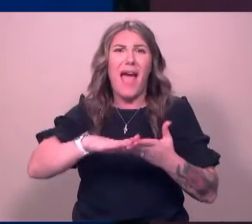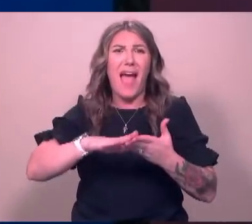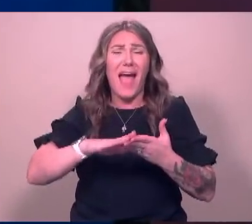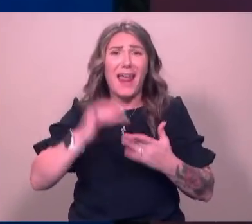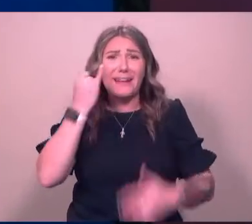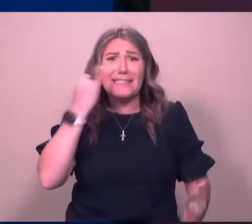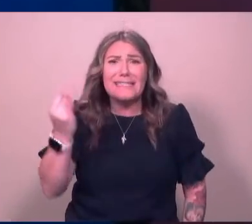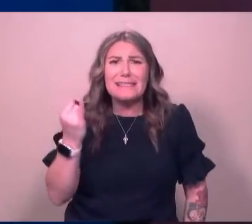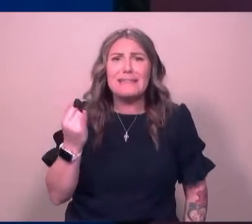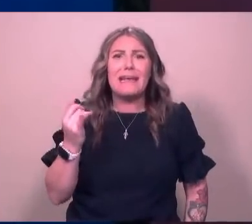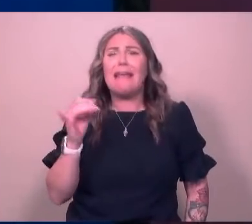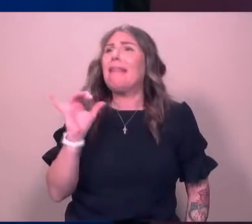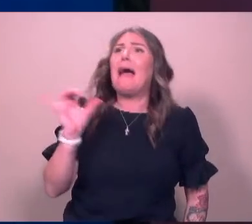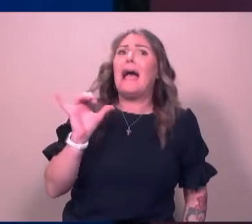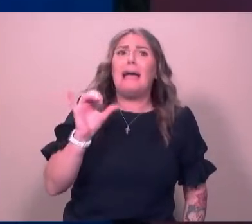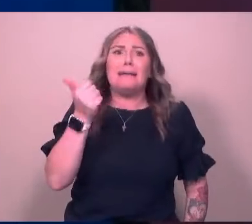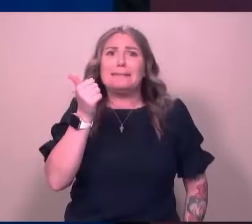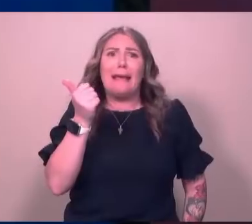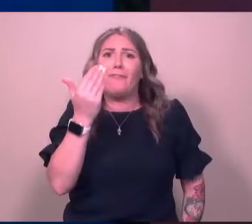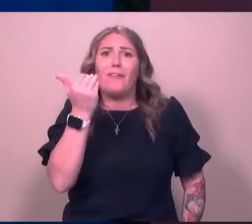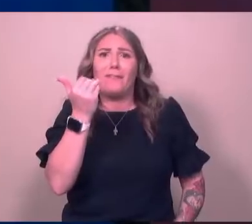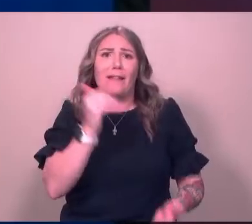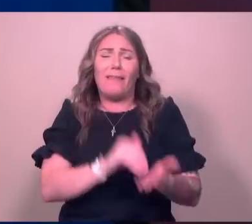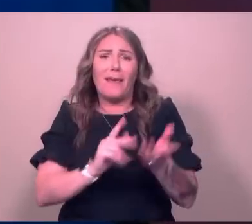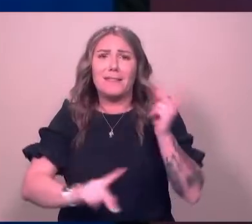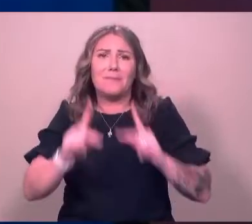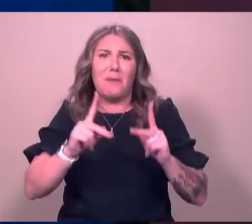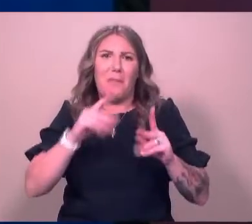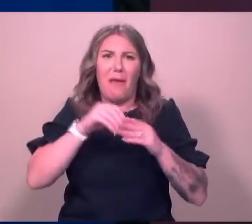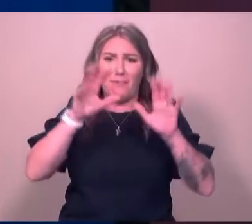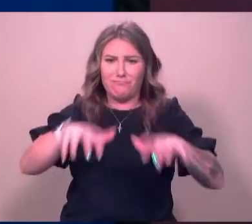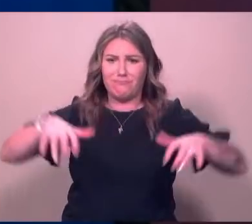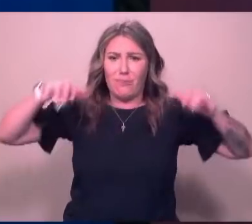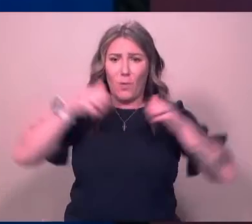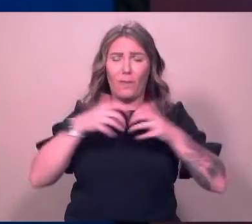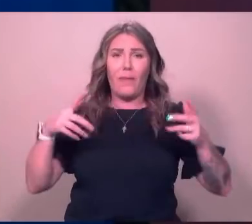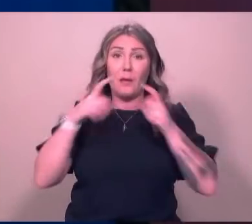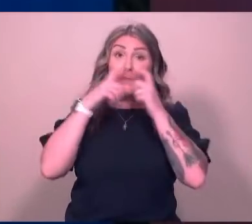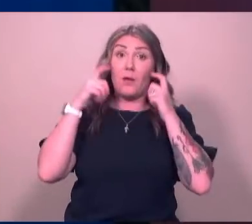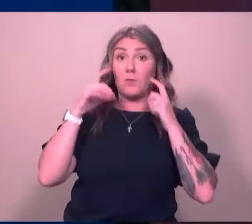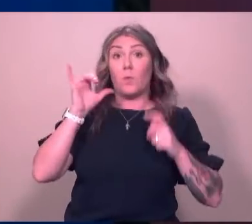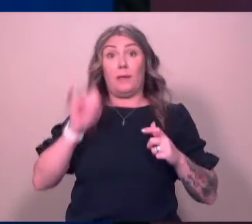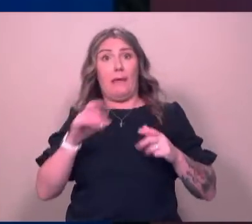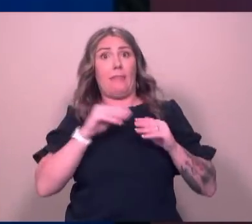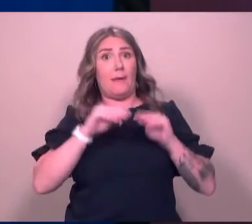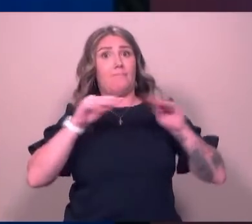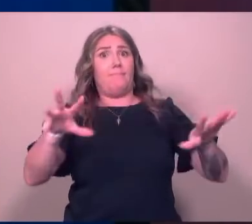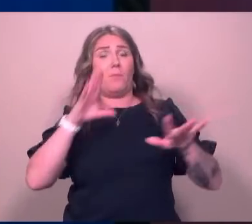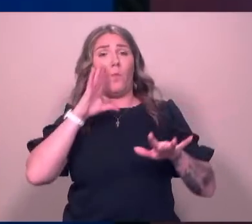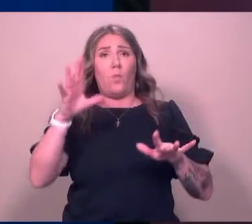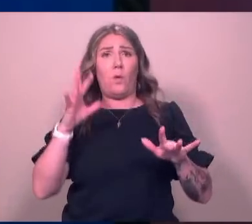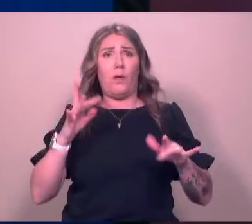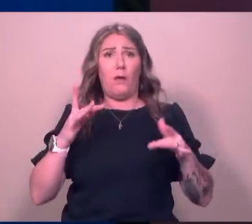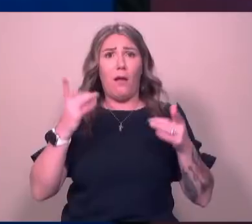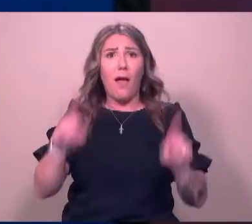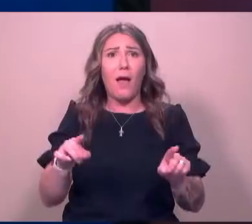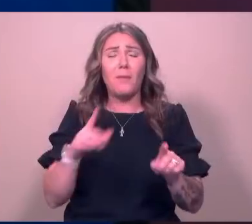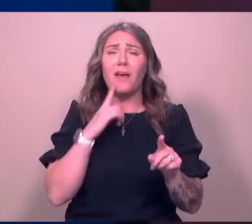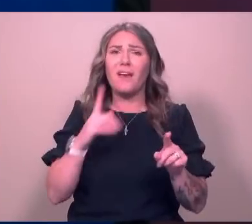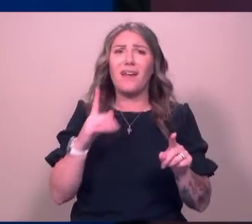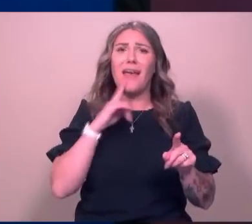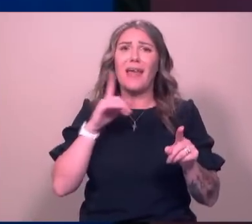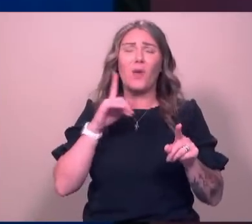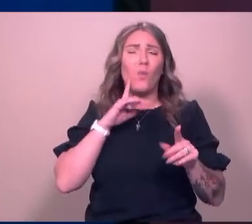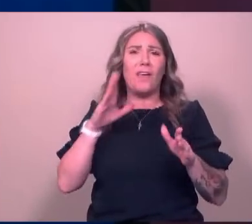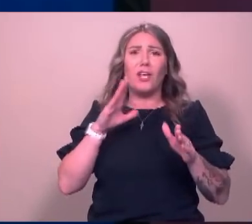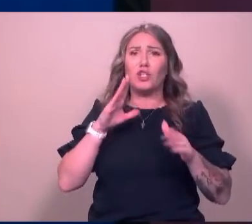with, like 10 or 15,000 people together in an arena without a mask on. Yep, okay, well, that's a super spreading event. And it just continues to ripple